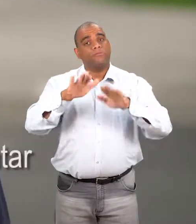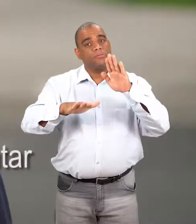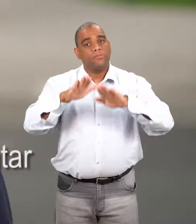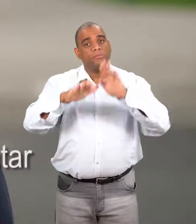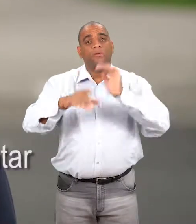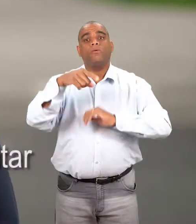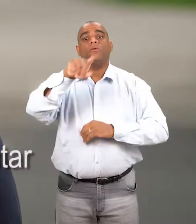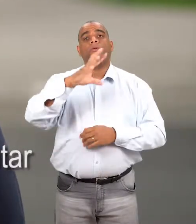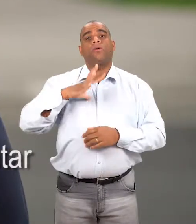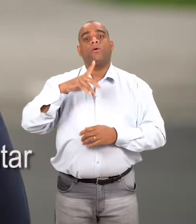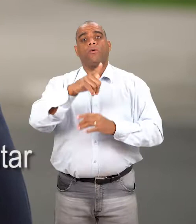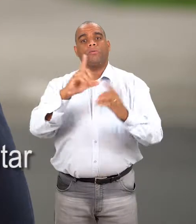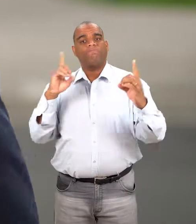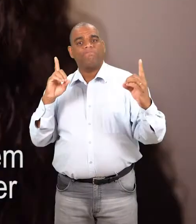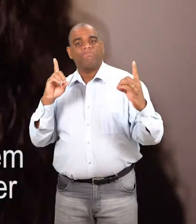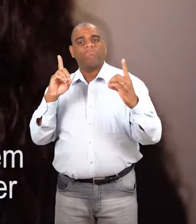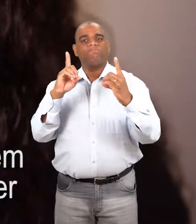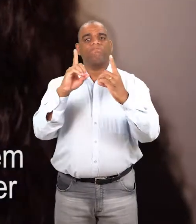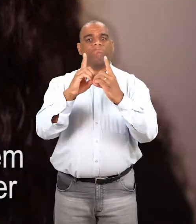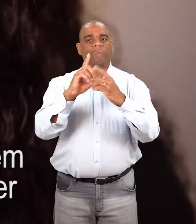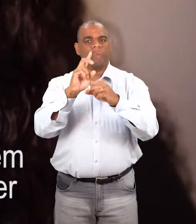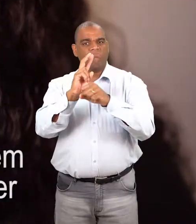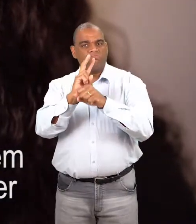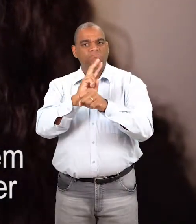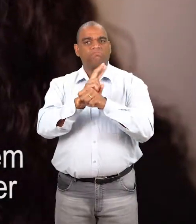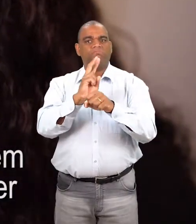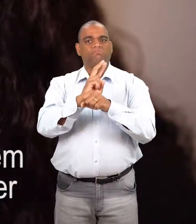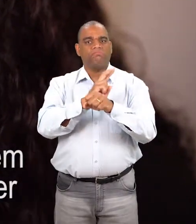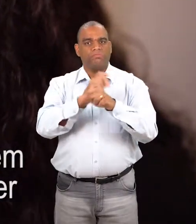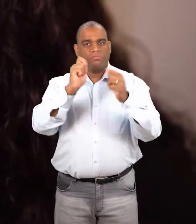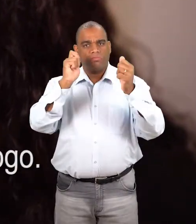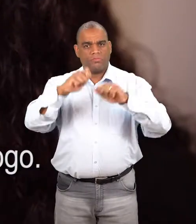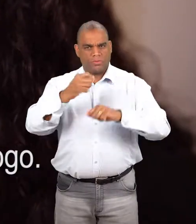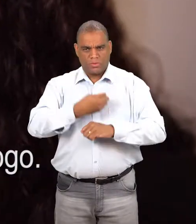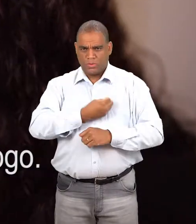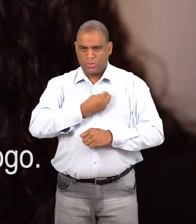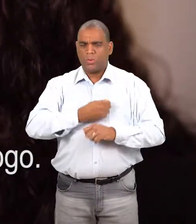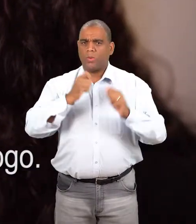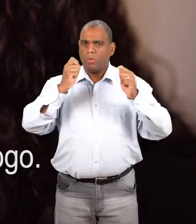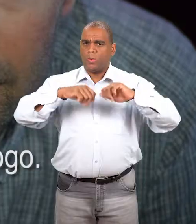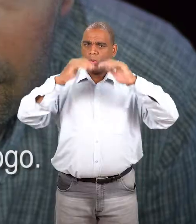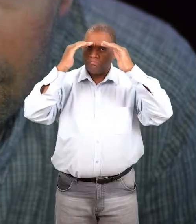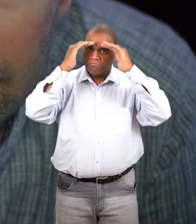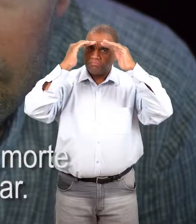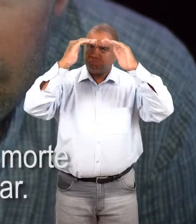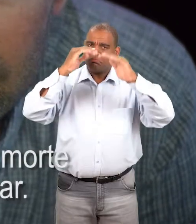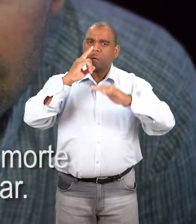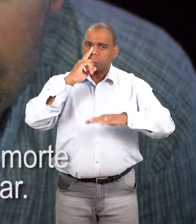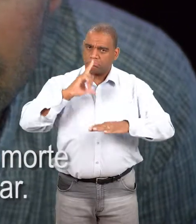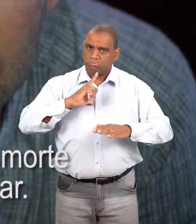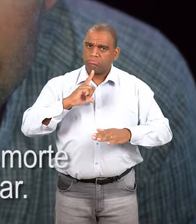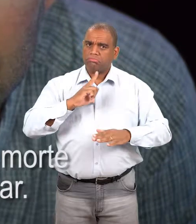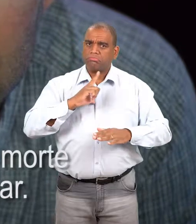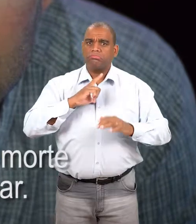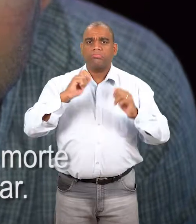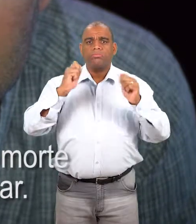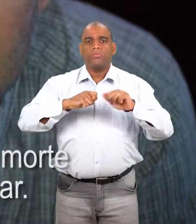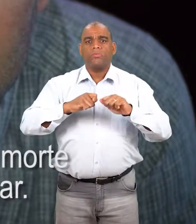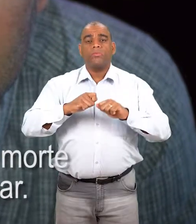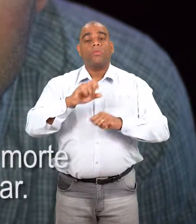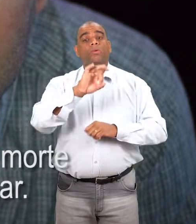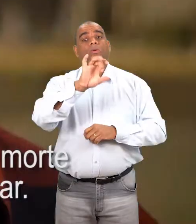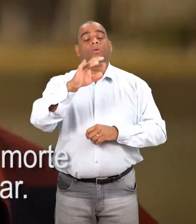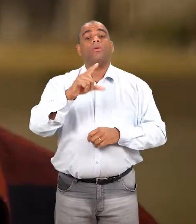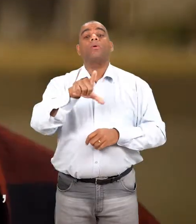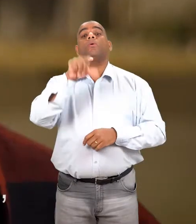to confront the attacker and defend yourself. Convince yourself you have what it takes to survive when your life is on the line. This is a life and death decision only